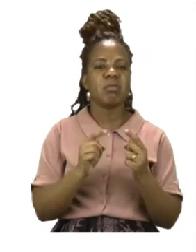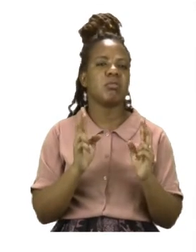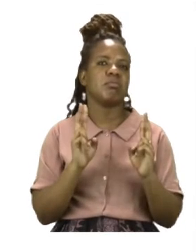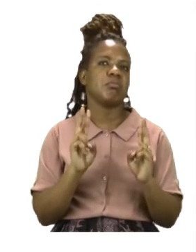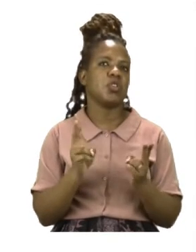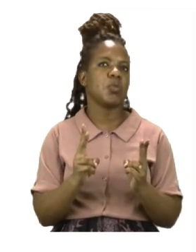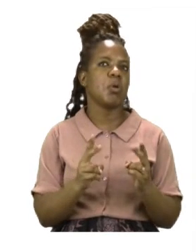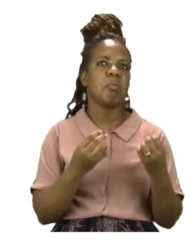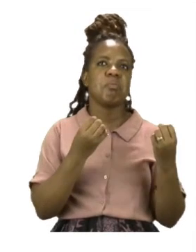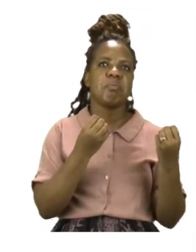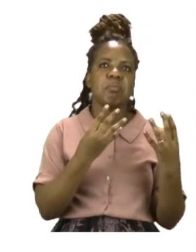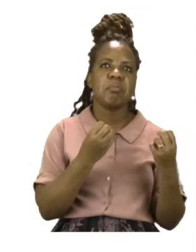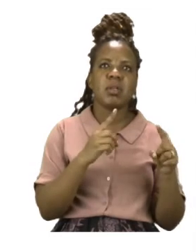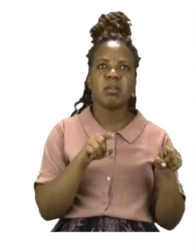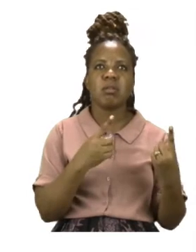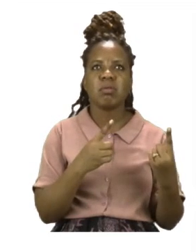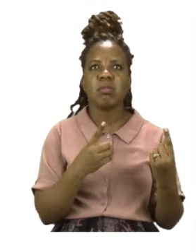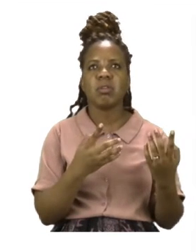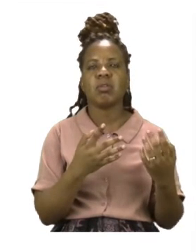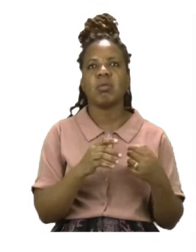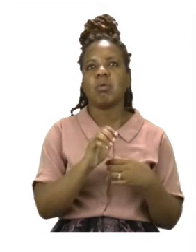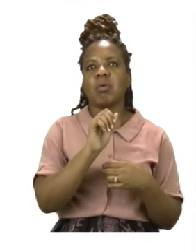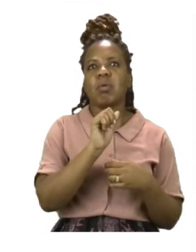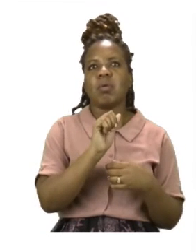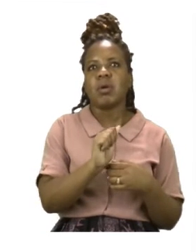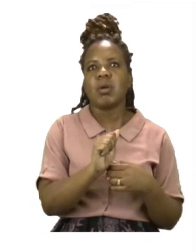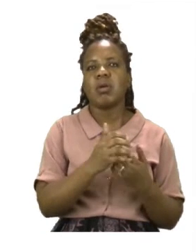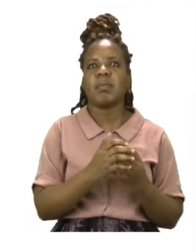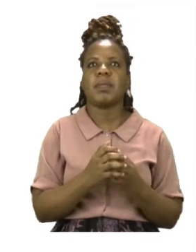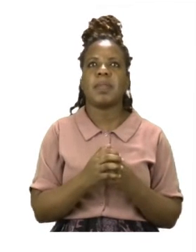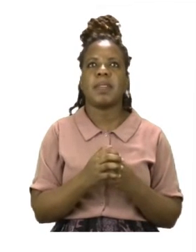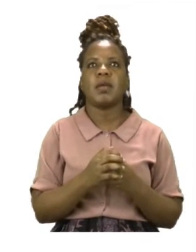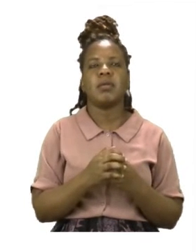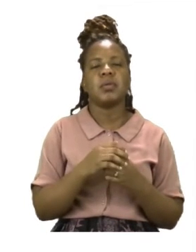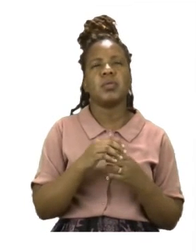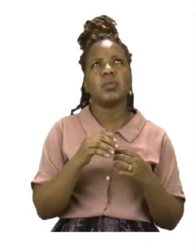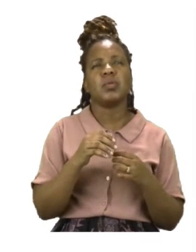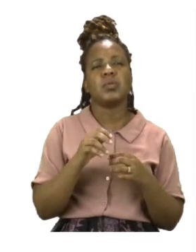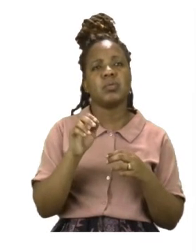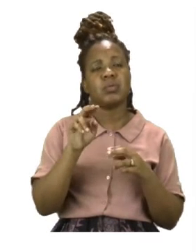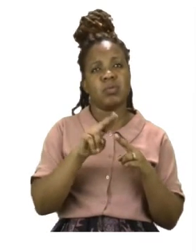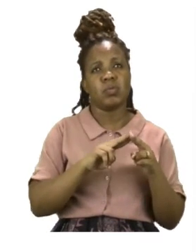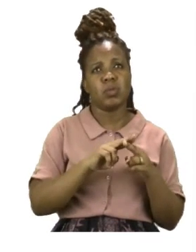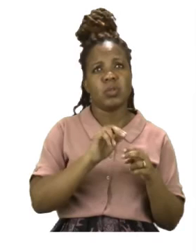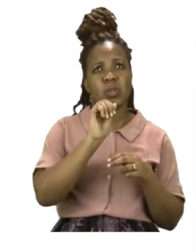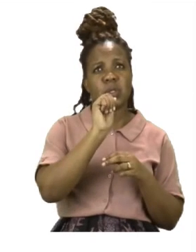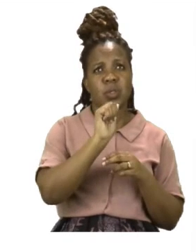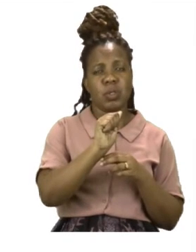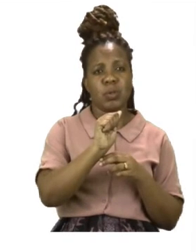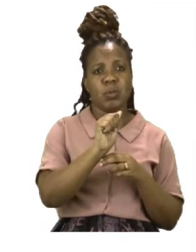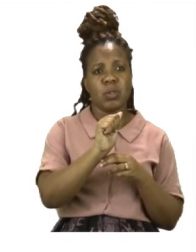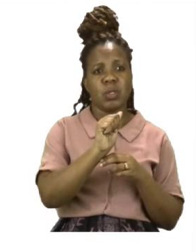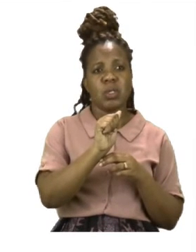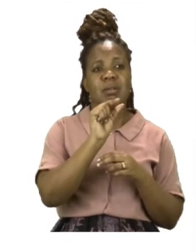many things, but we're talking about a. When we use a, we are using it before words that